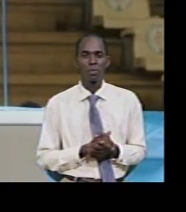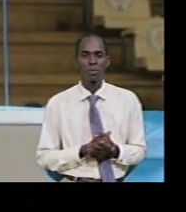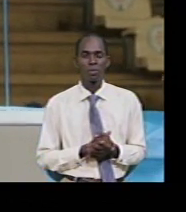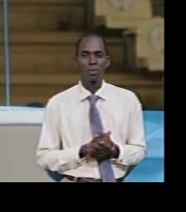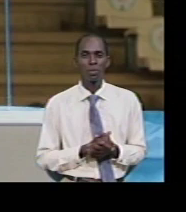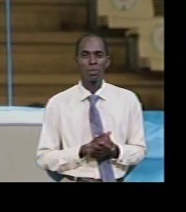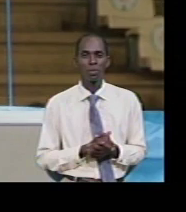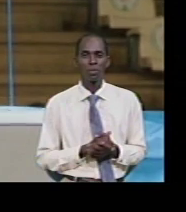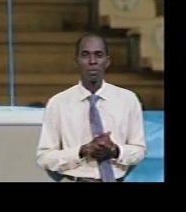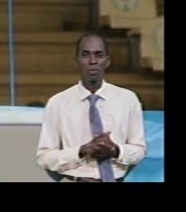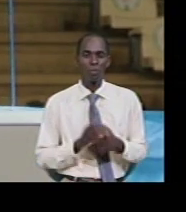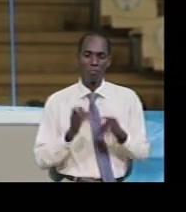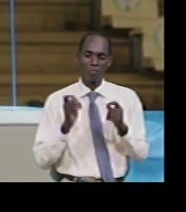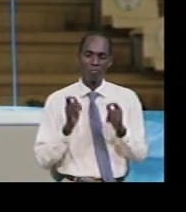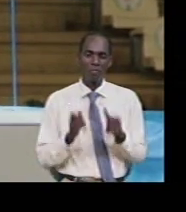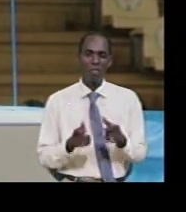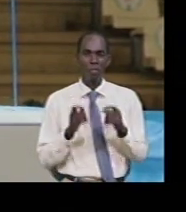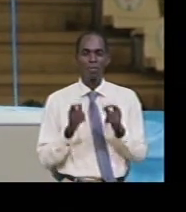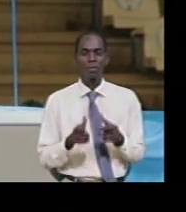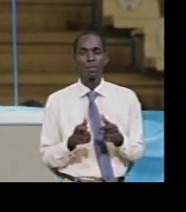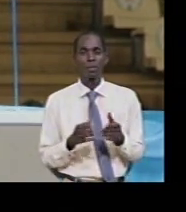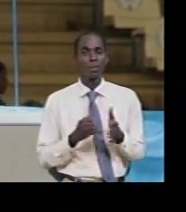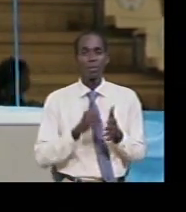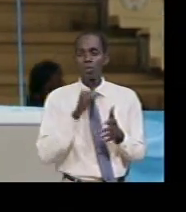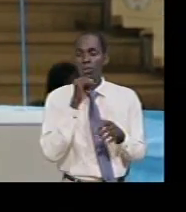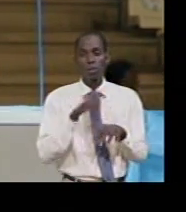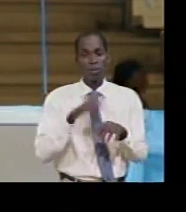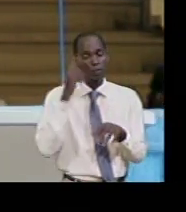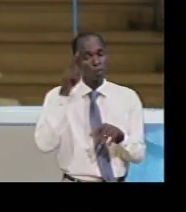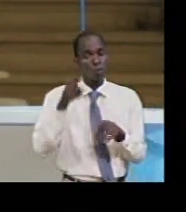slip, hand it over back to the...